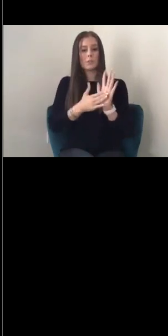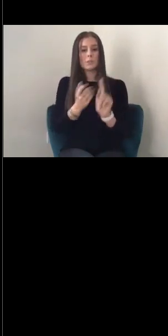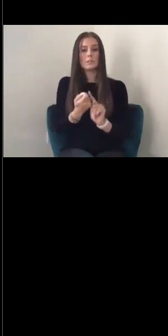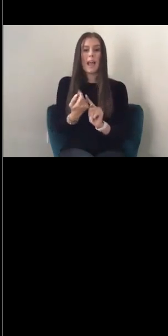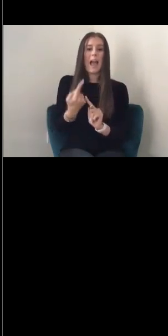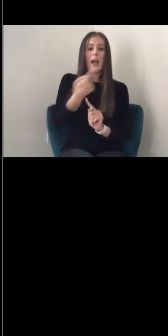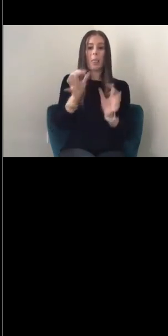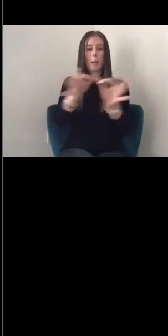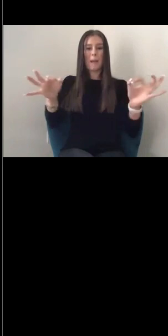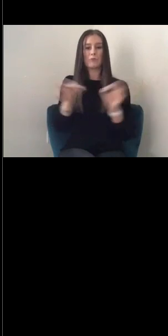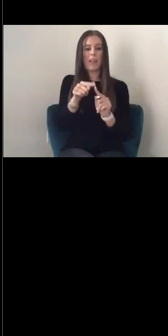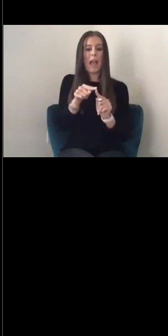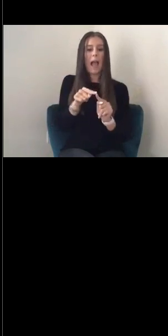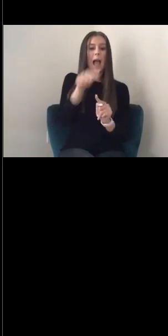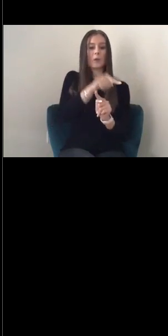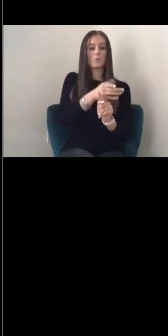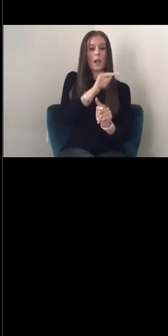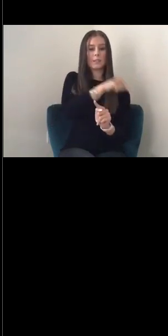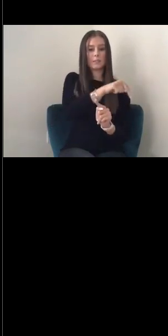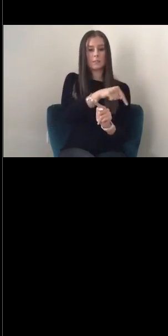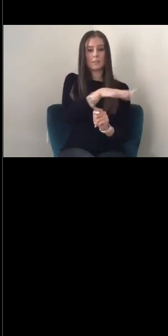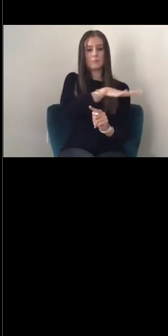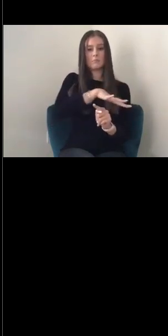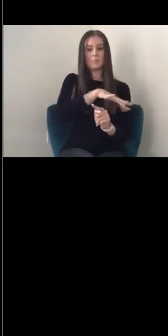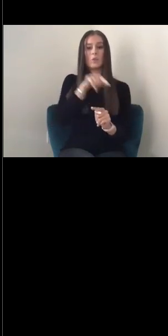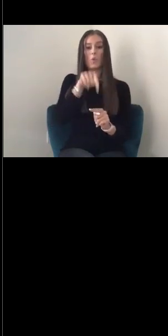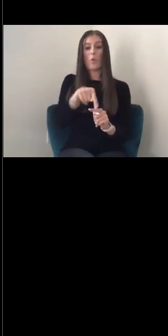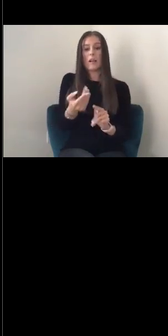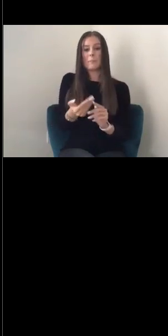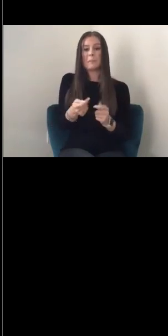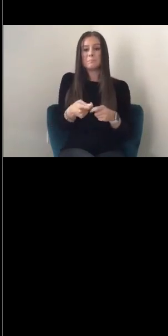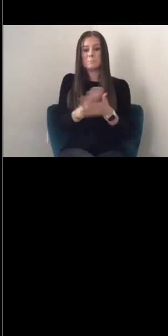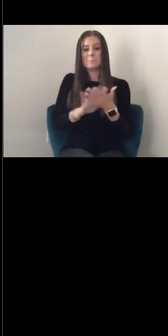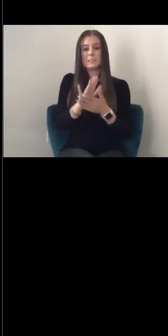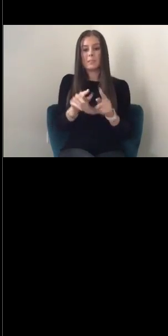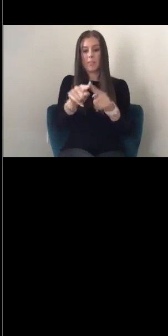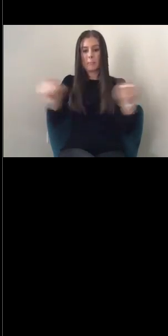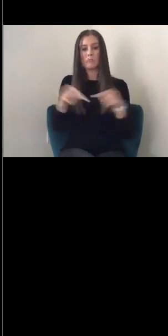development boundary shown at supplementary consultation.